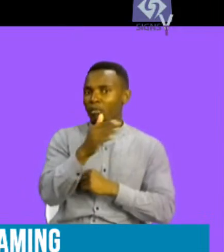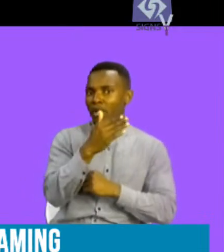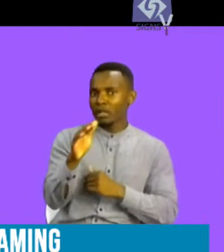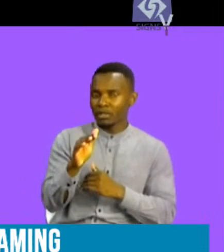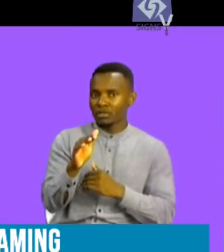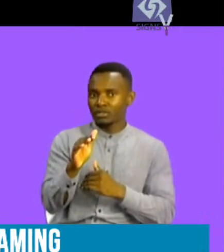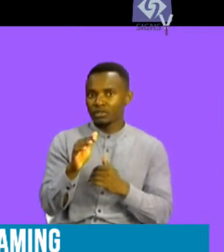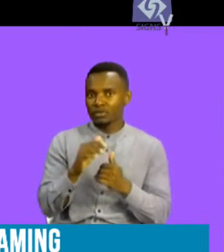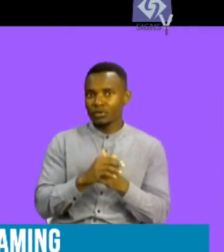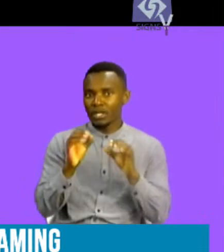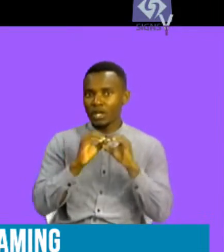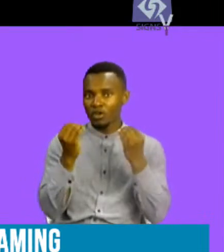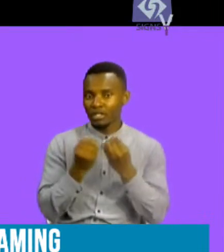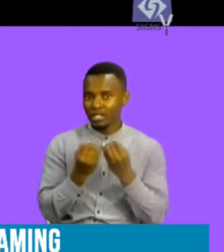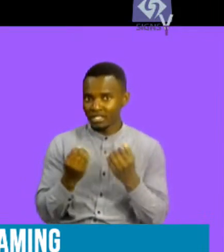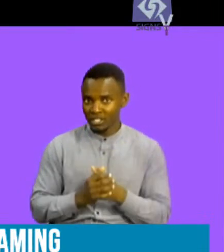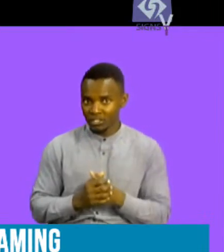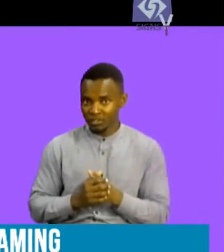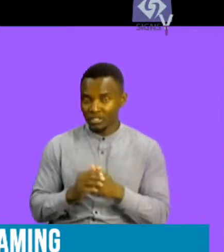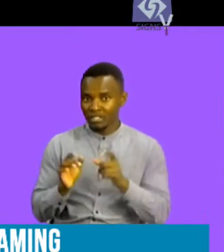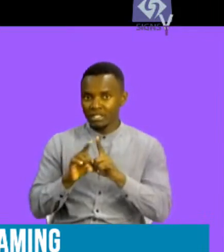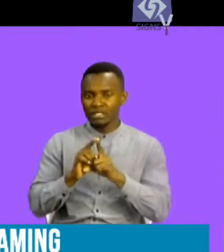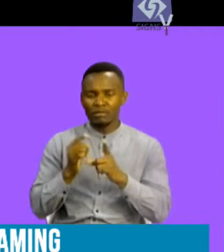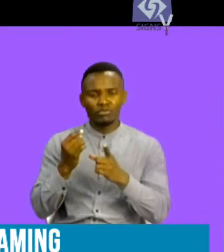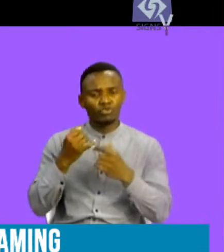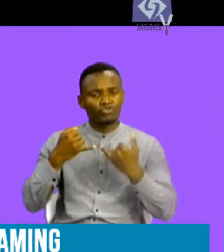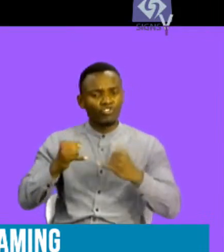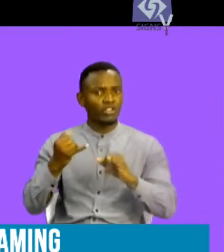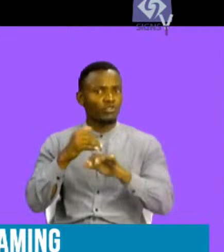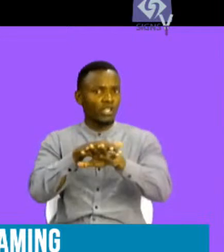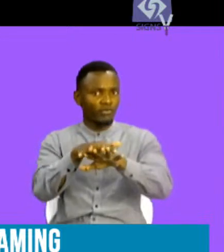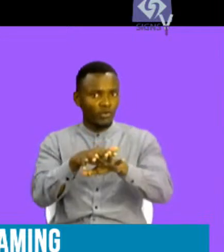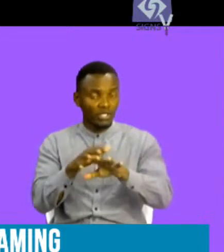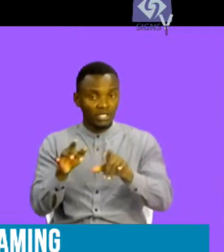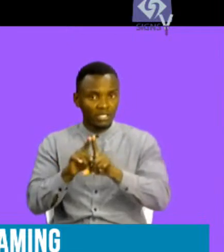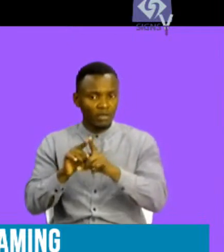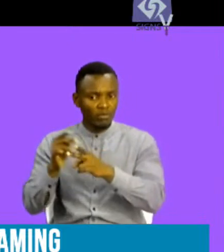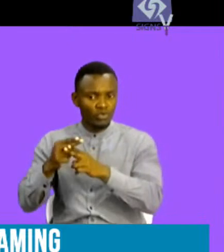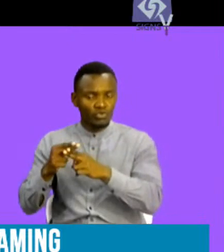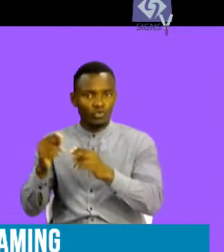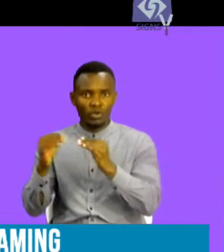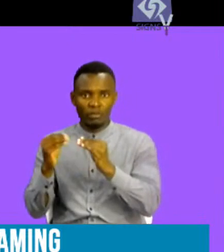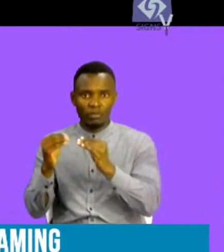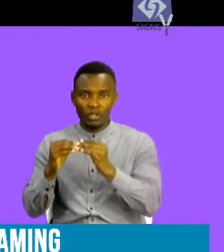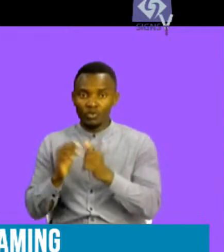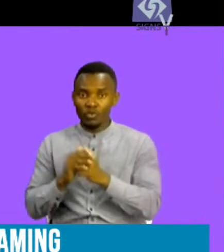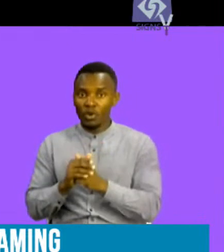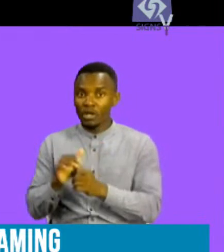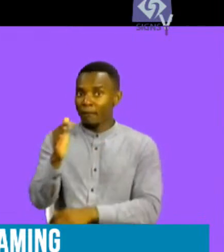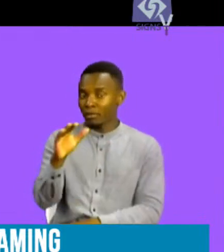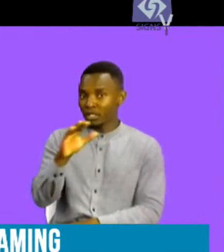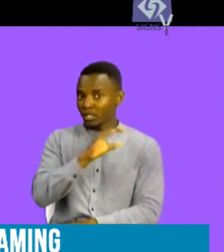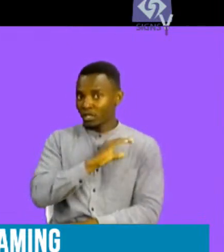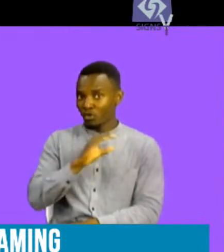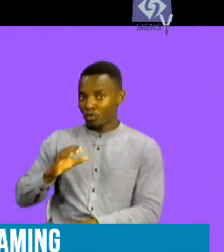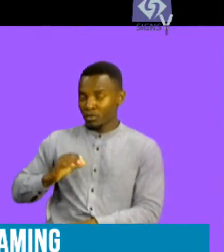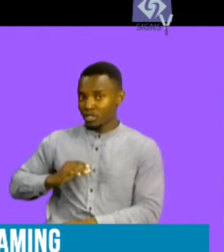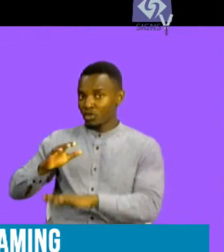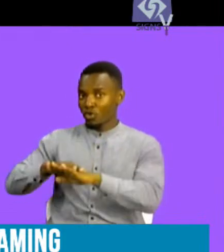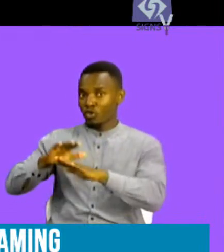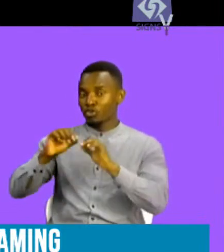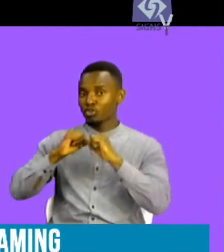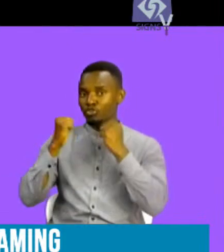we are looking forward also to very soon meeting the Parliamentary Committee on Social Protection, so that we can take them through